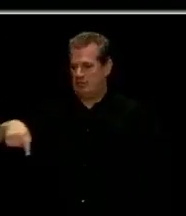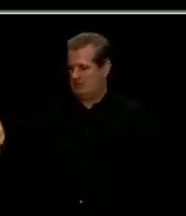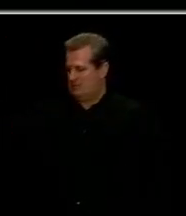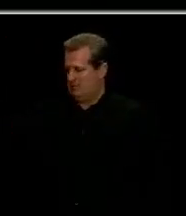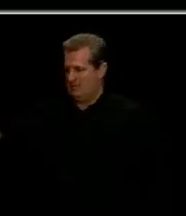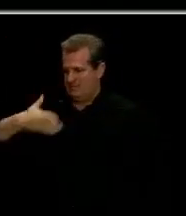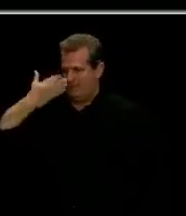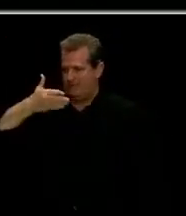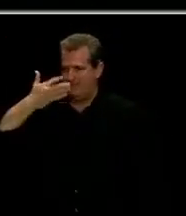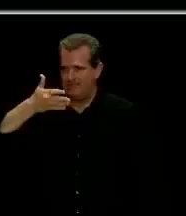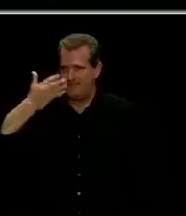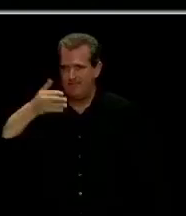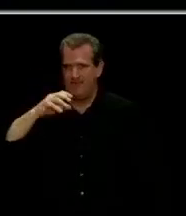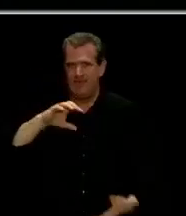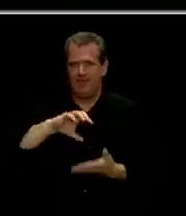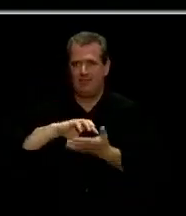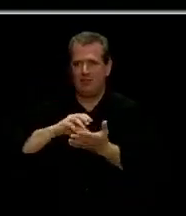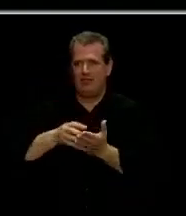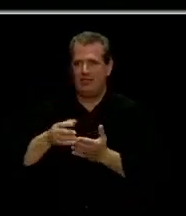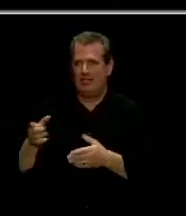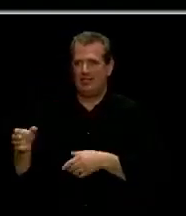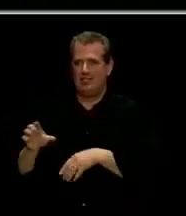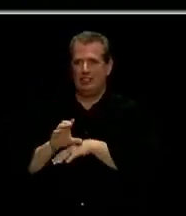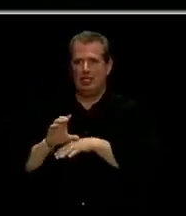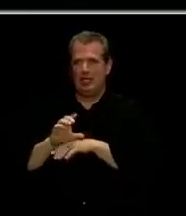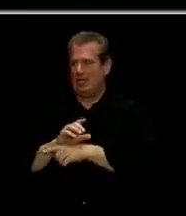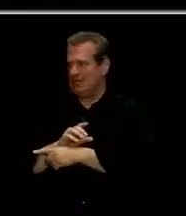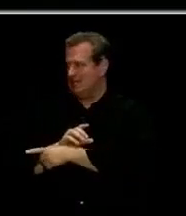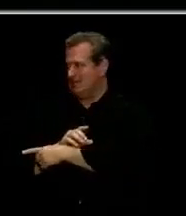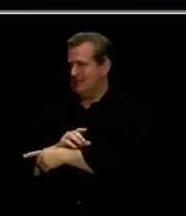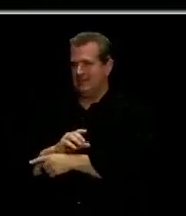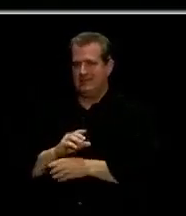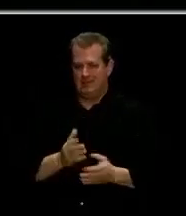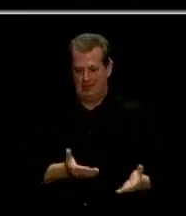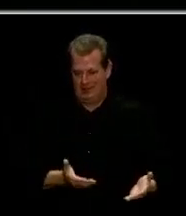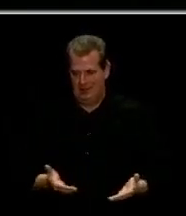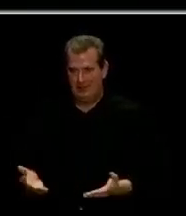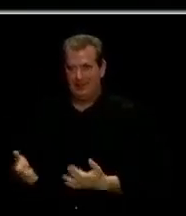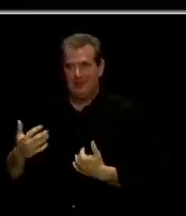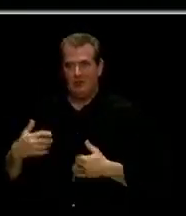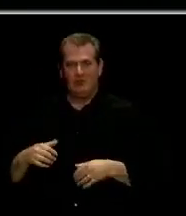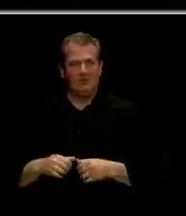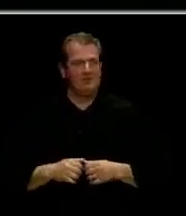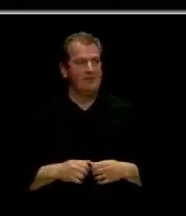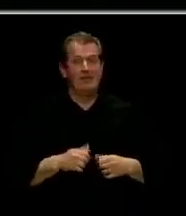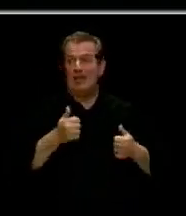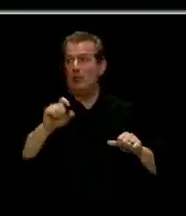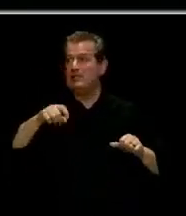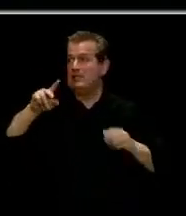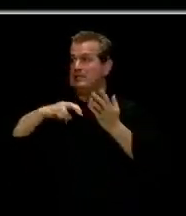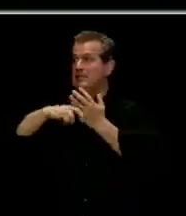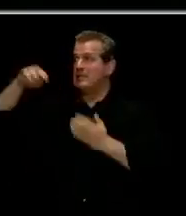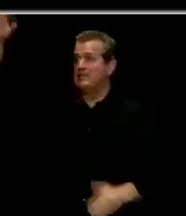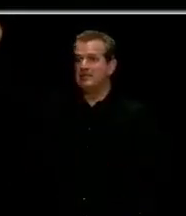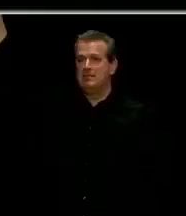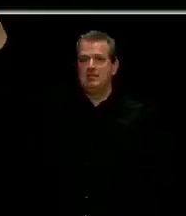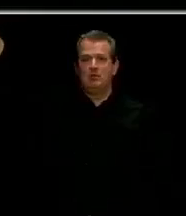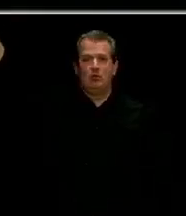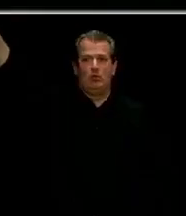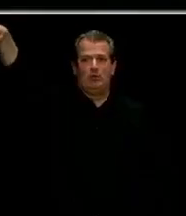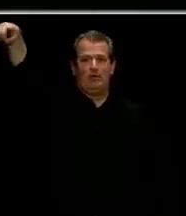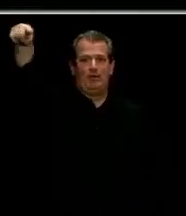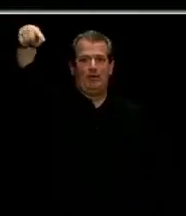spreading them out. These go in here? Okay, good. Anybody else who needs a ticket?